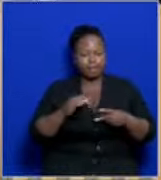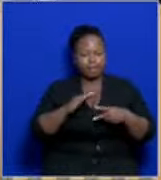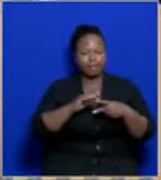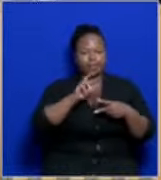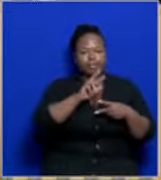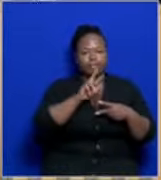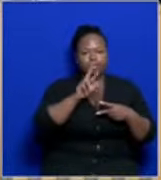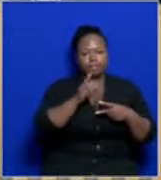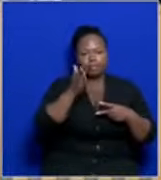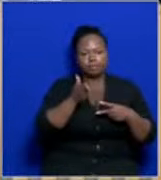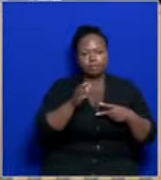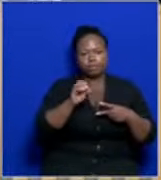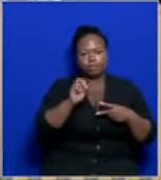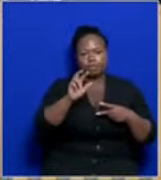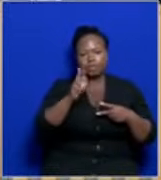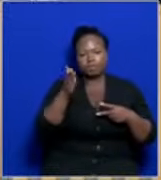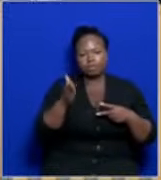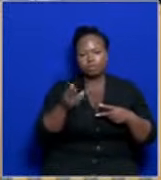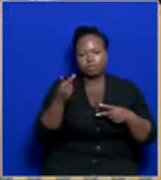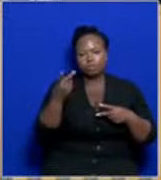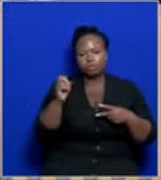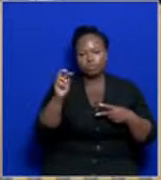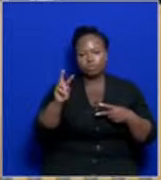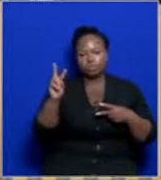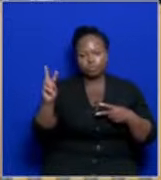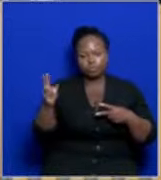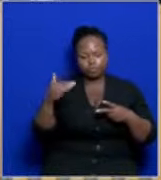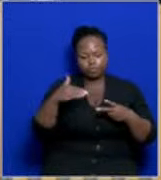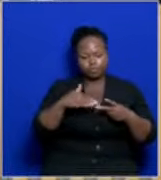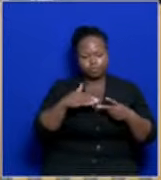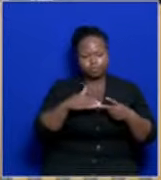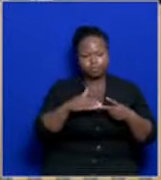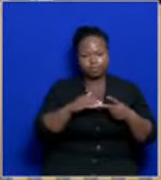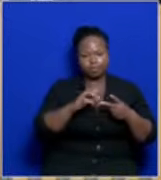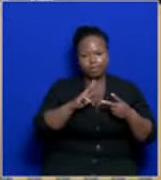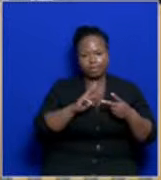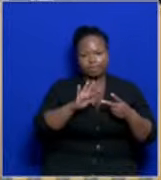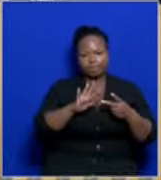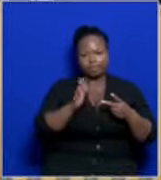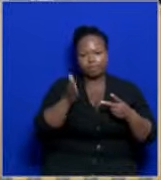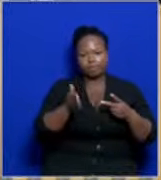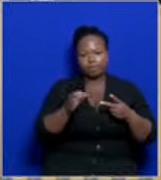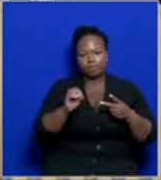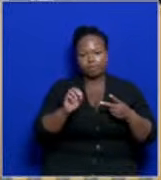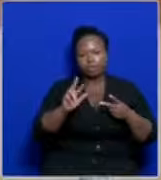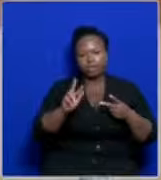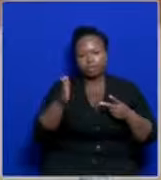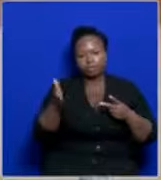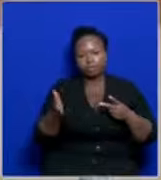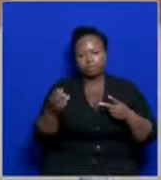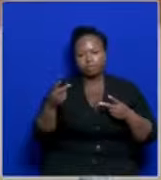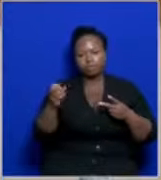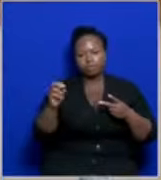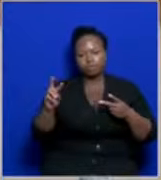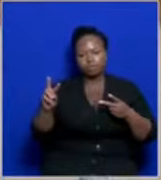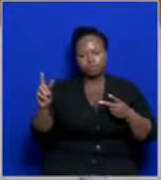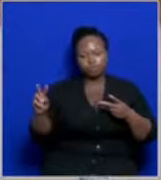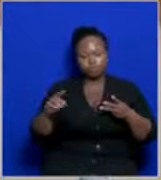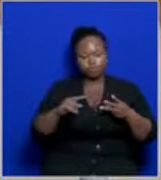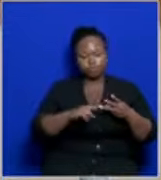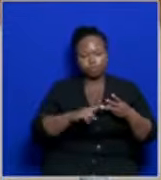88/08/2022. The next one at 520 is 95/08/2022. And the last is